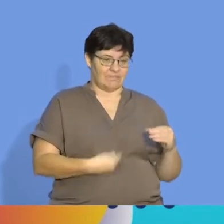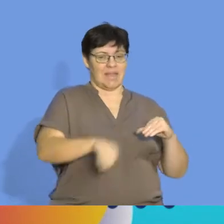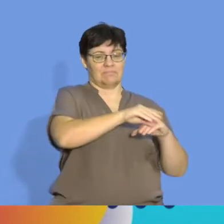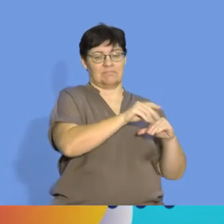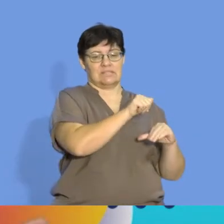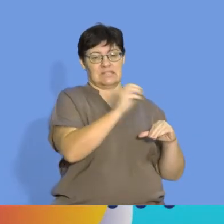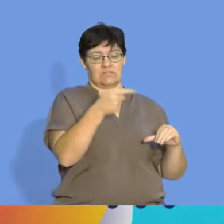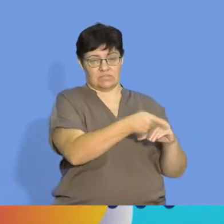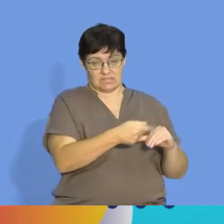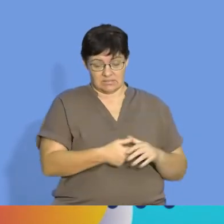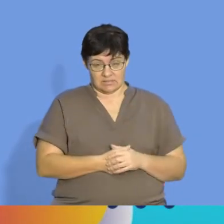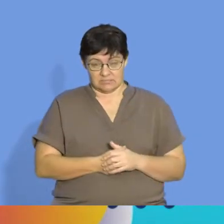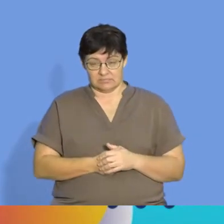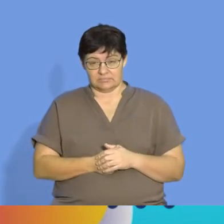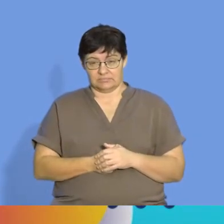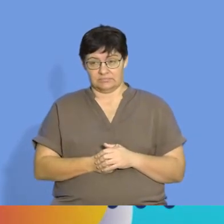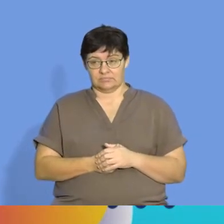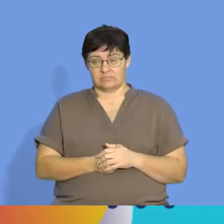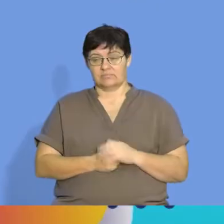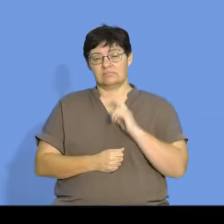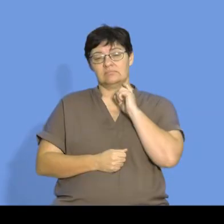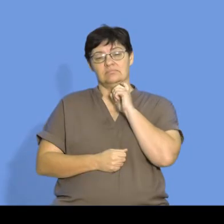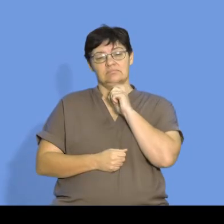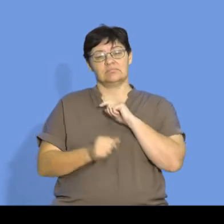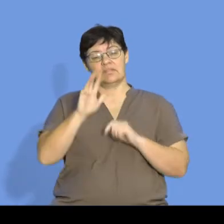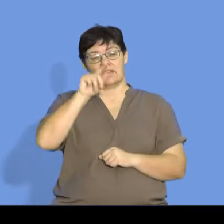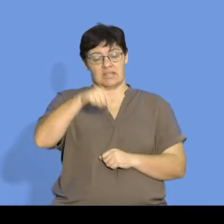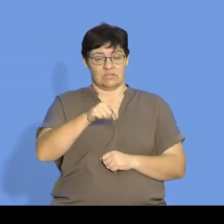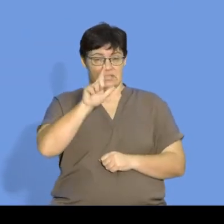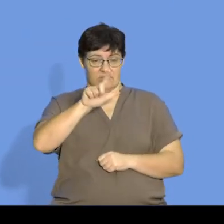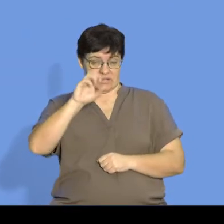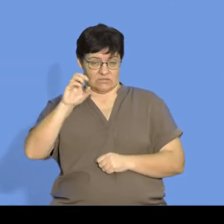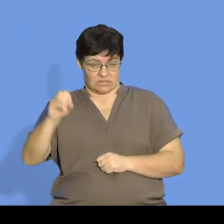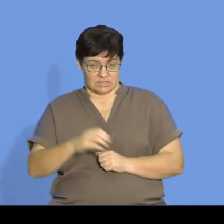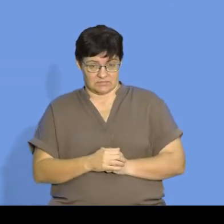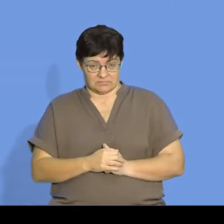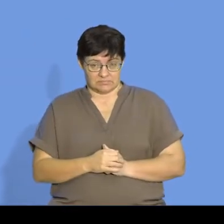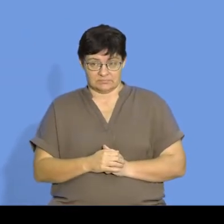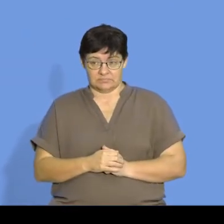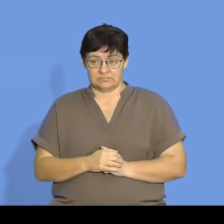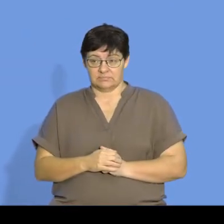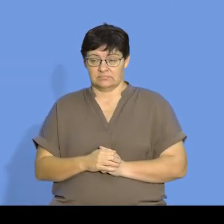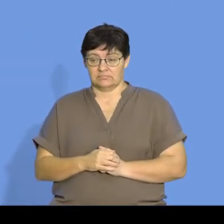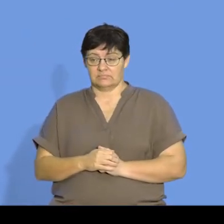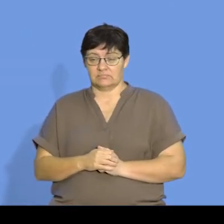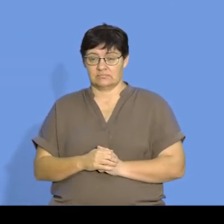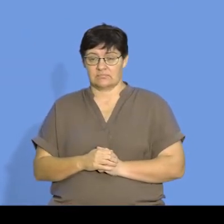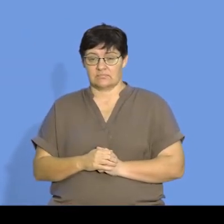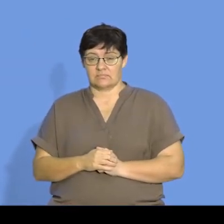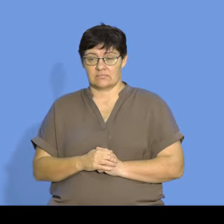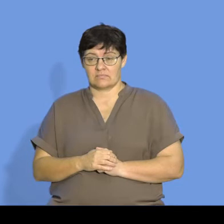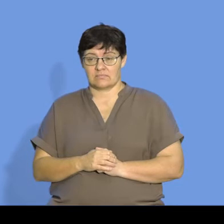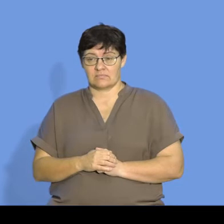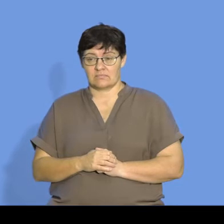earns 600 Rand more than the other. Right, now take your 9,700 that you have there.